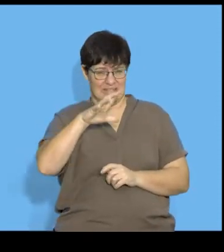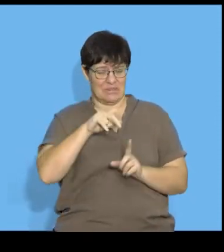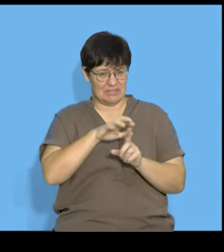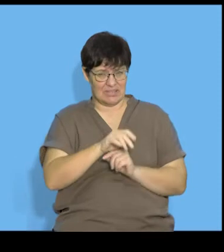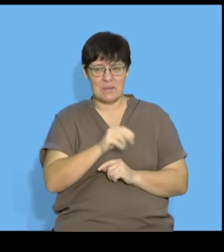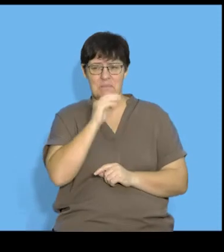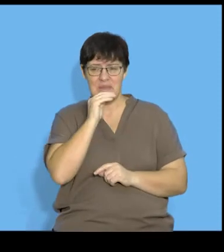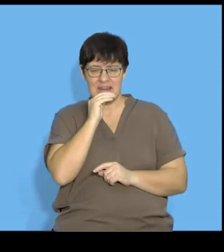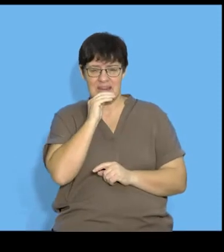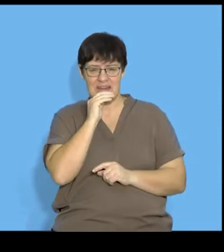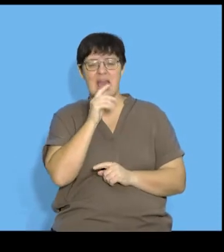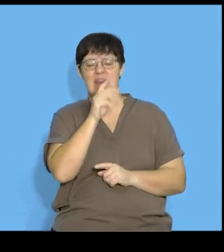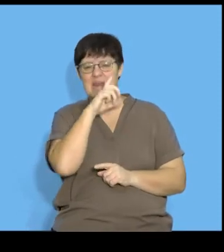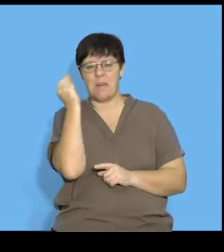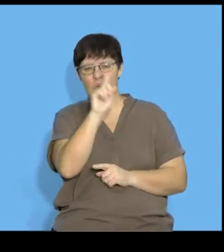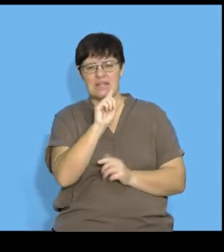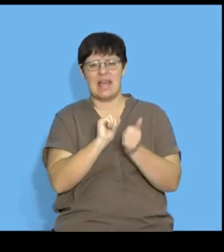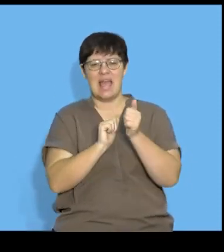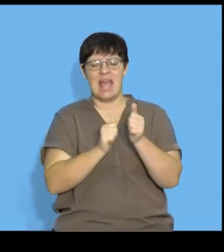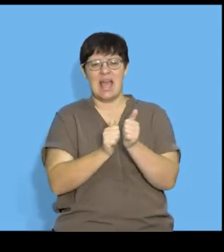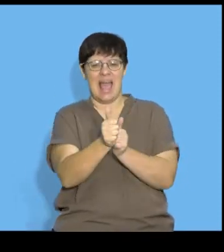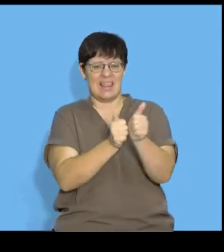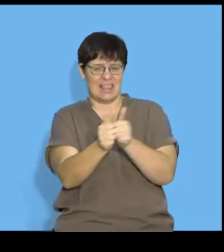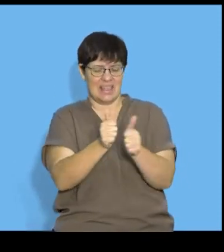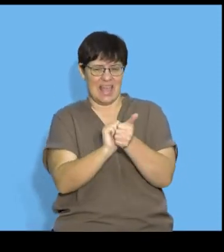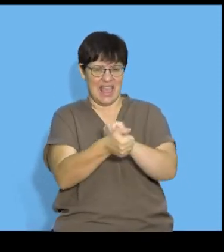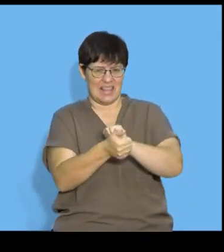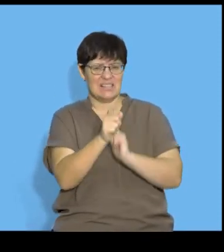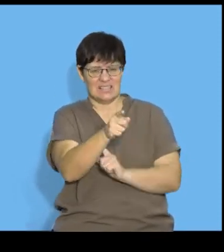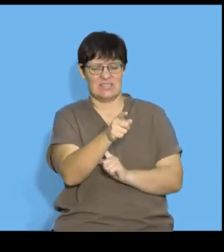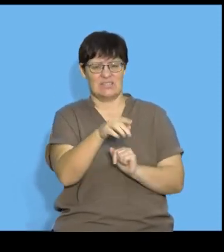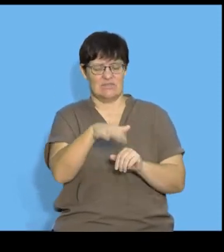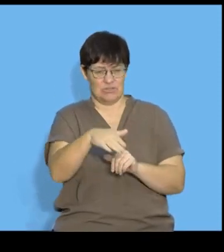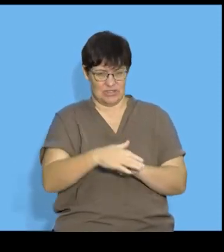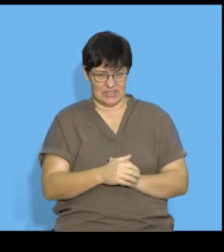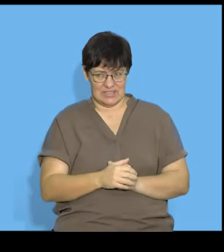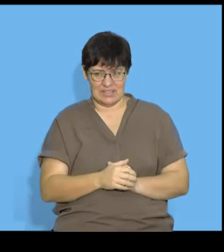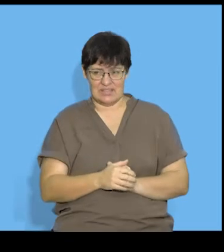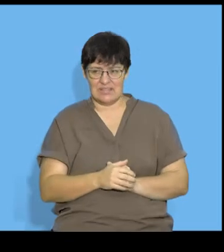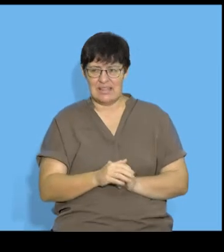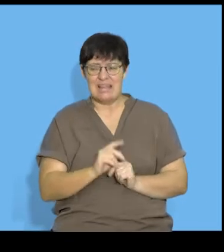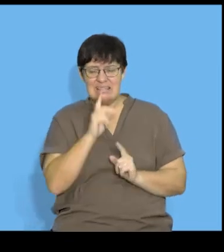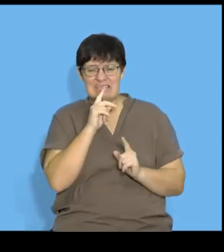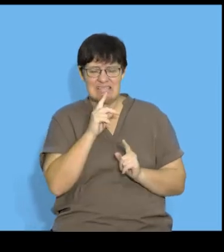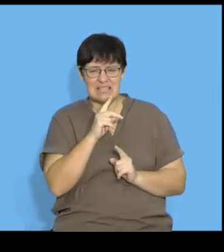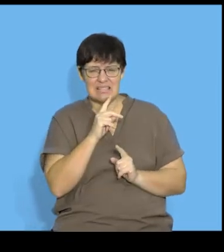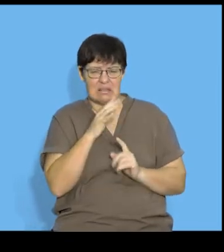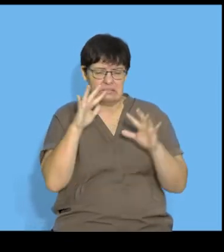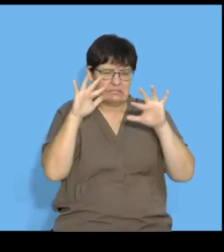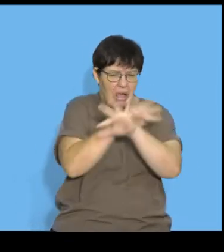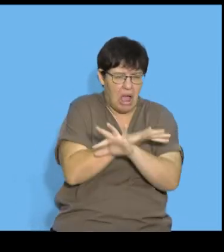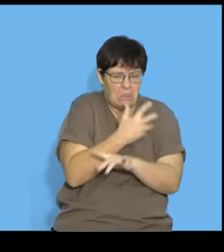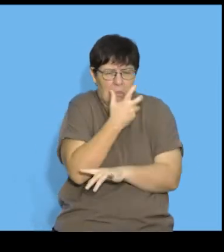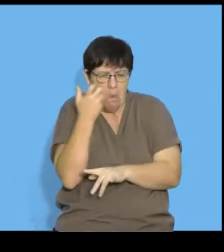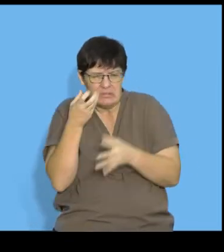athlete's foot. Right, now if you have a look here, there's nice, it's dark, it's warm, and it's